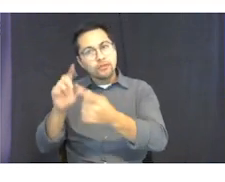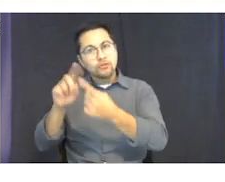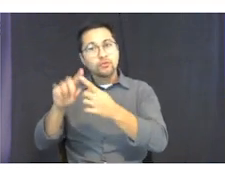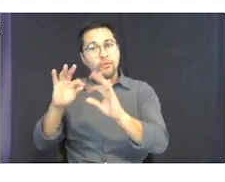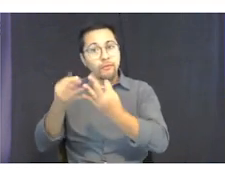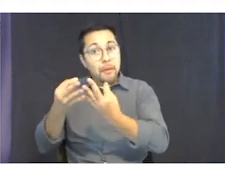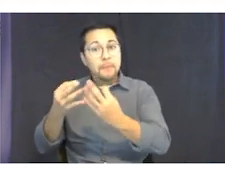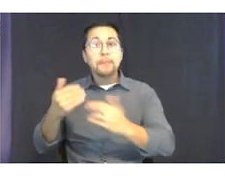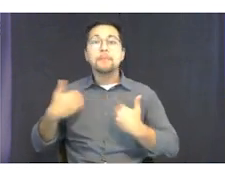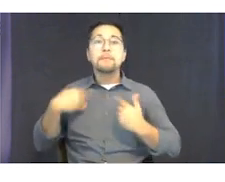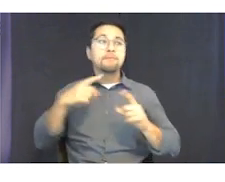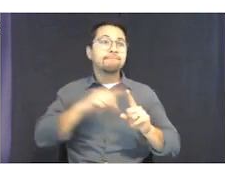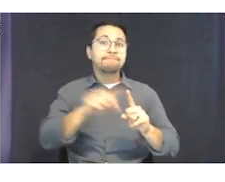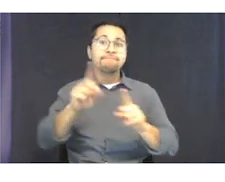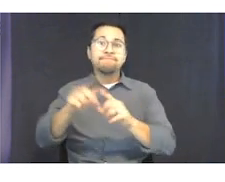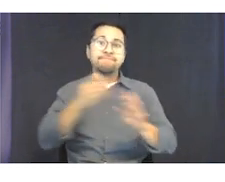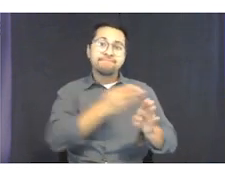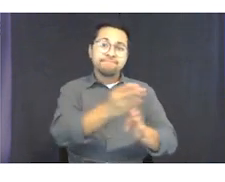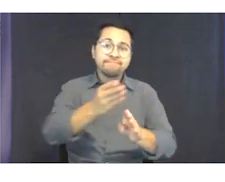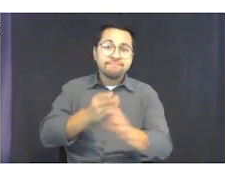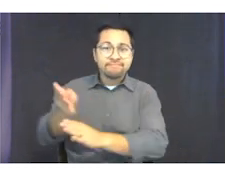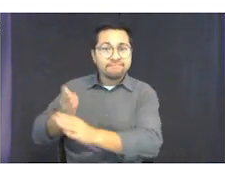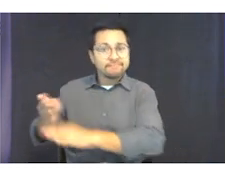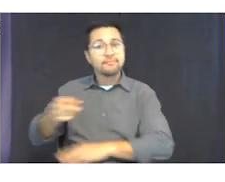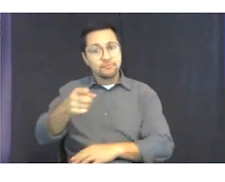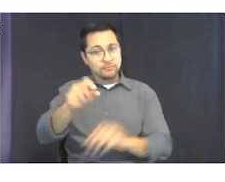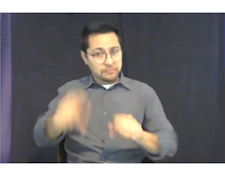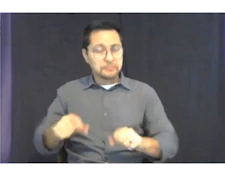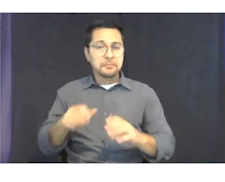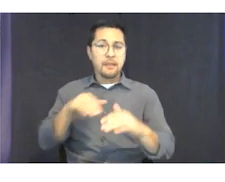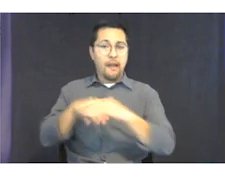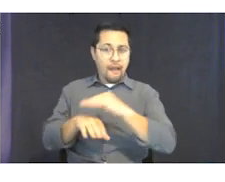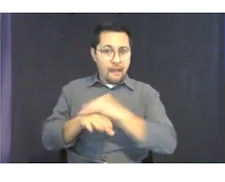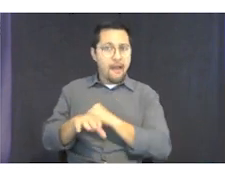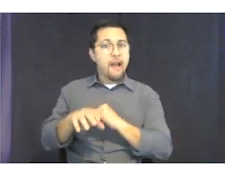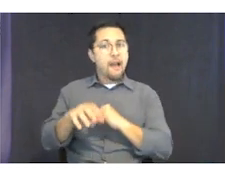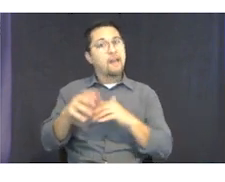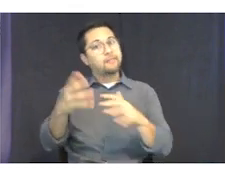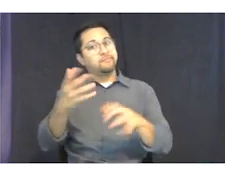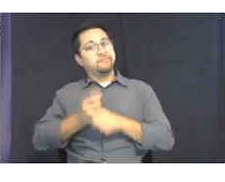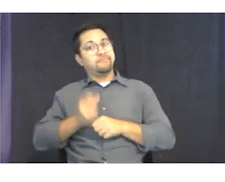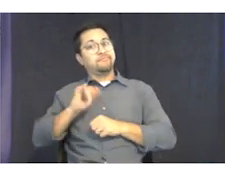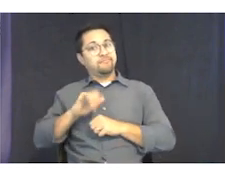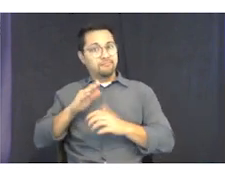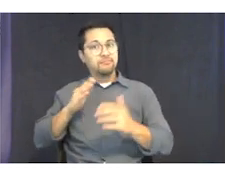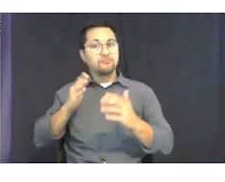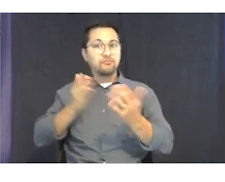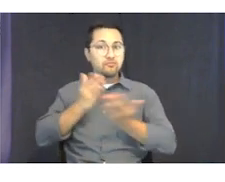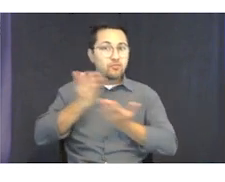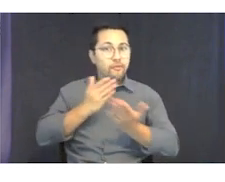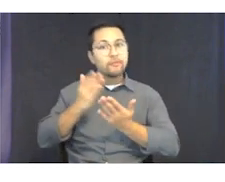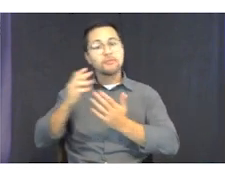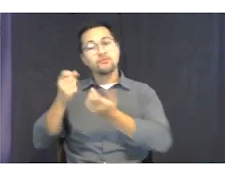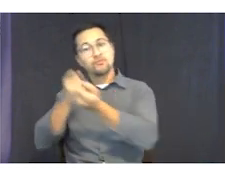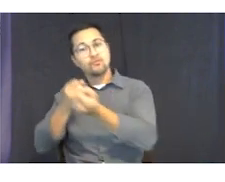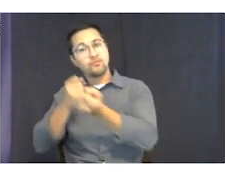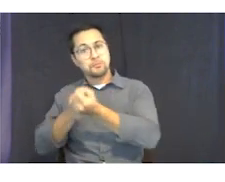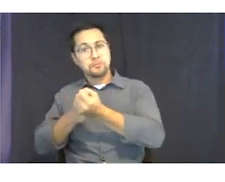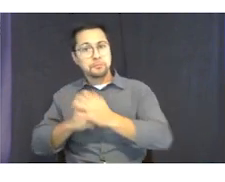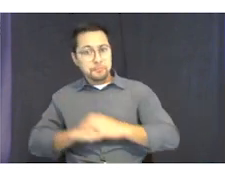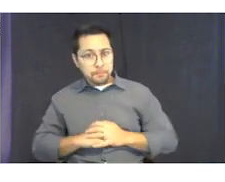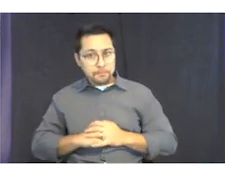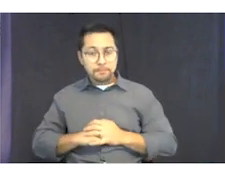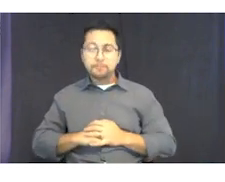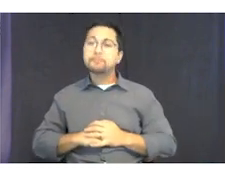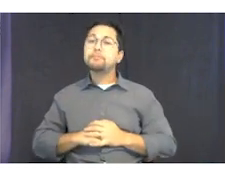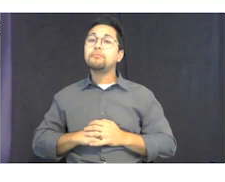of different avenues through which you could access to have these services and supports provided.